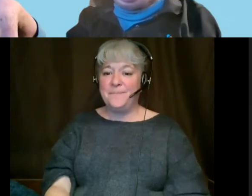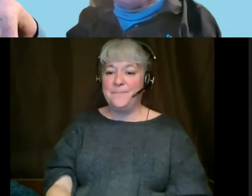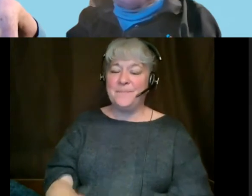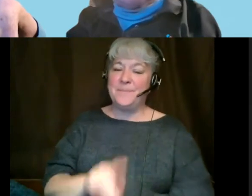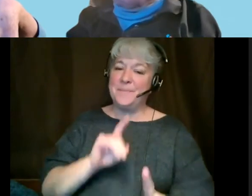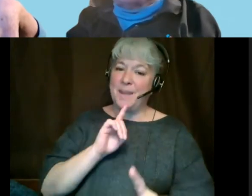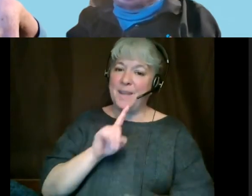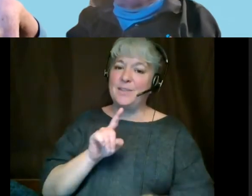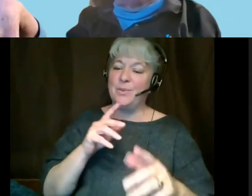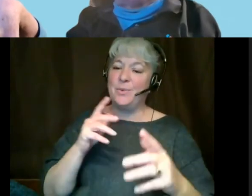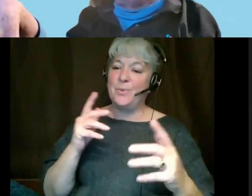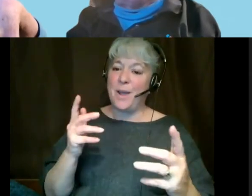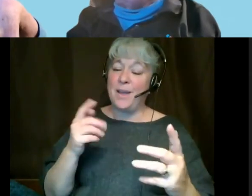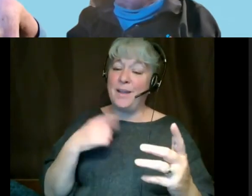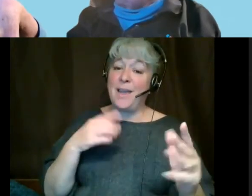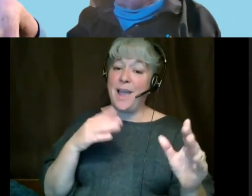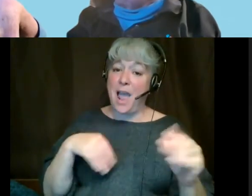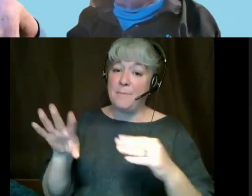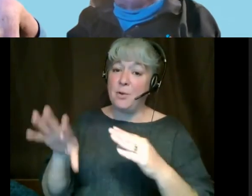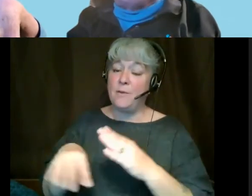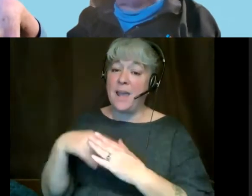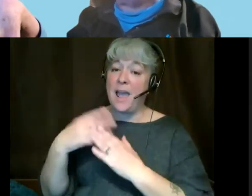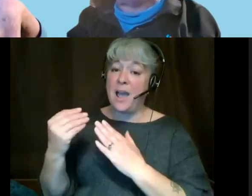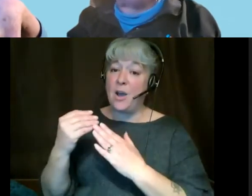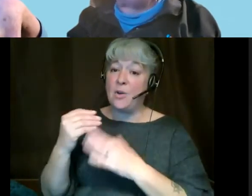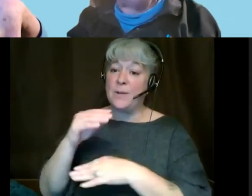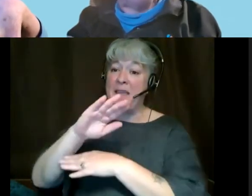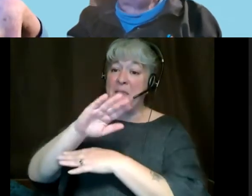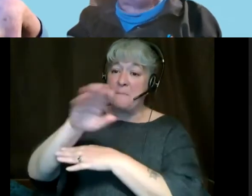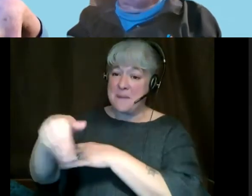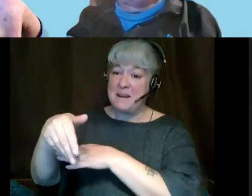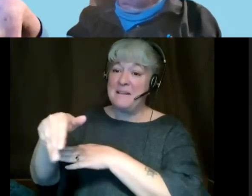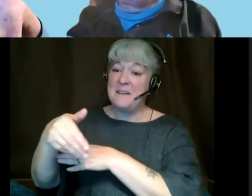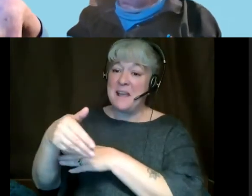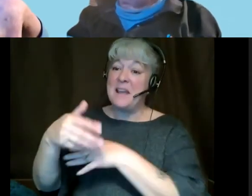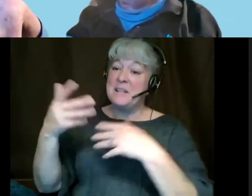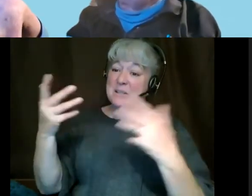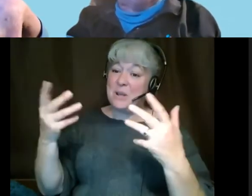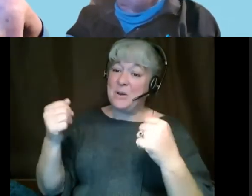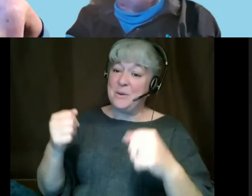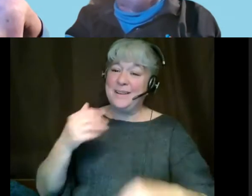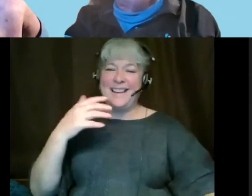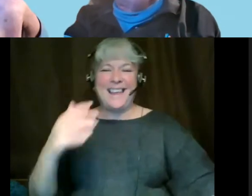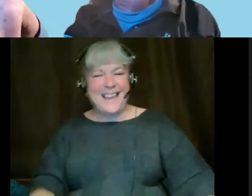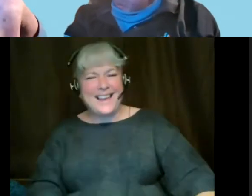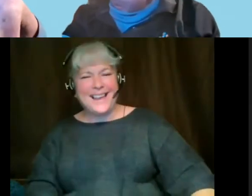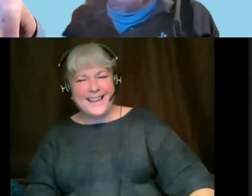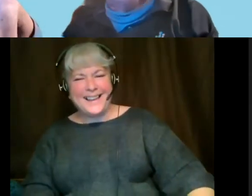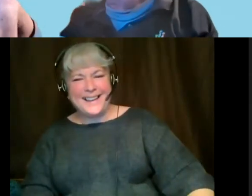Well, I moved out in the middle of the night, so that